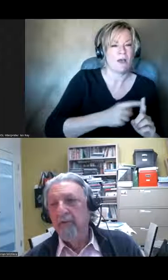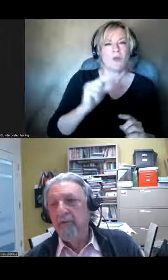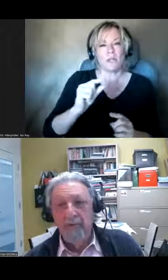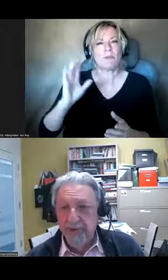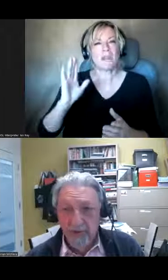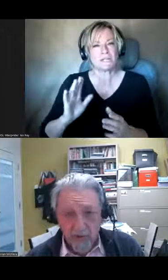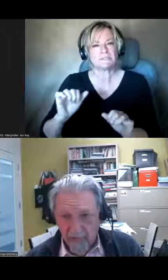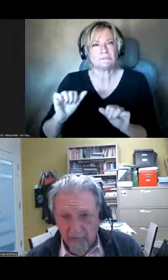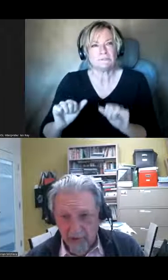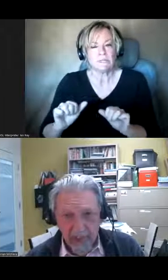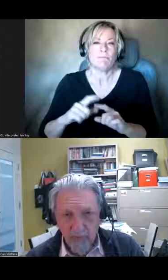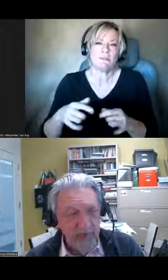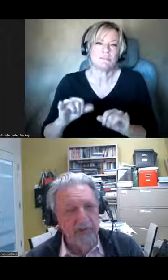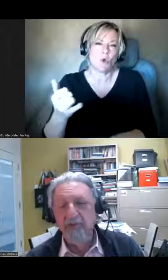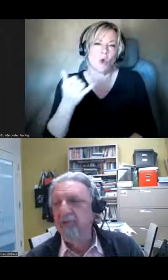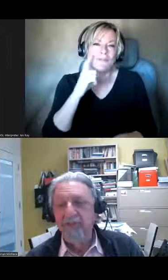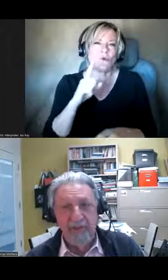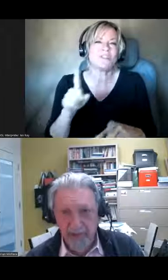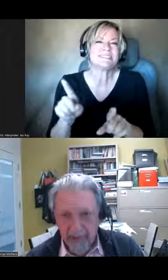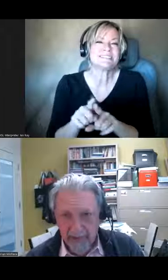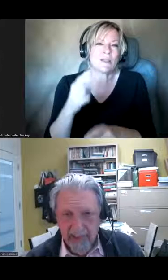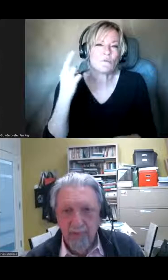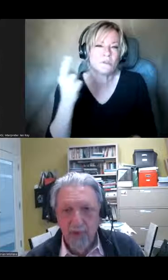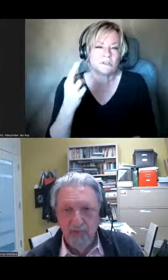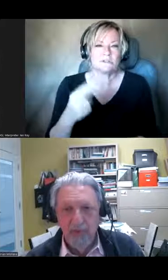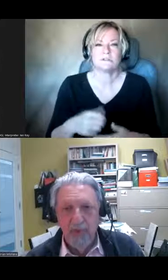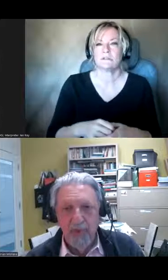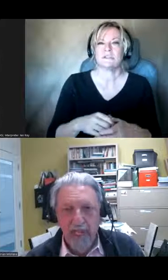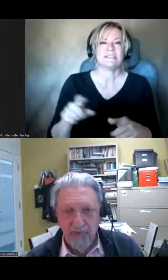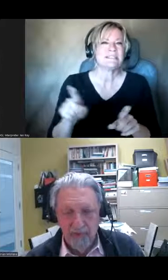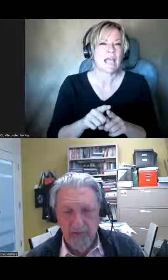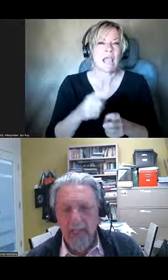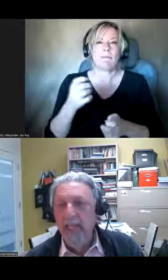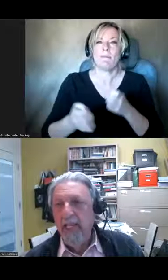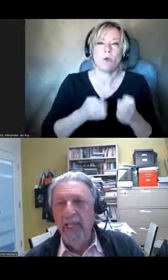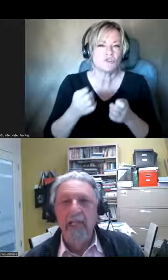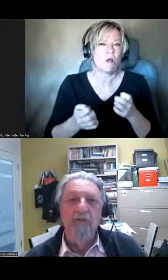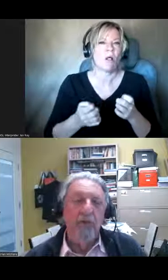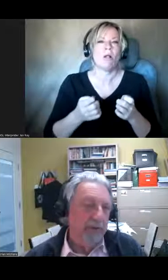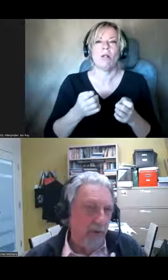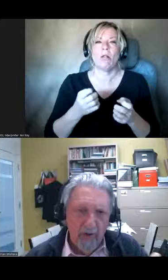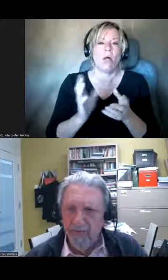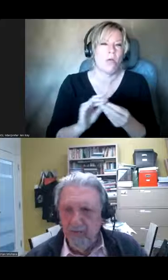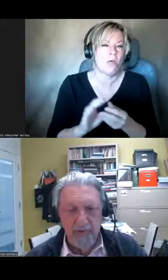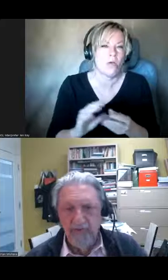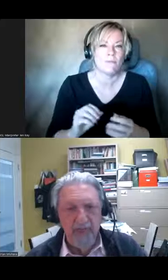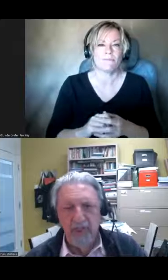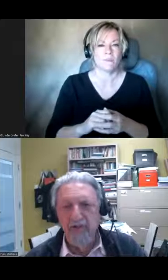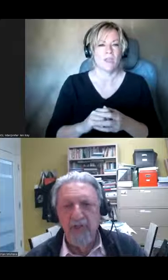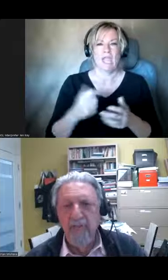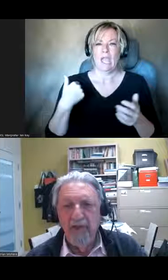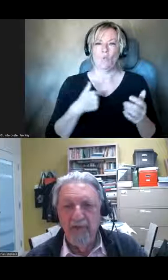but they were still calling for the same reasons. They still had the same emotional reaction. And we looked at all sorts